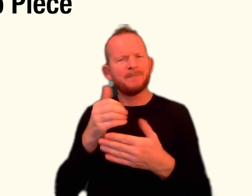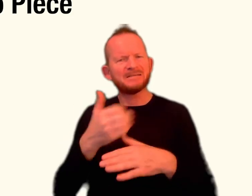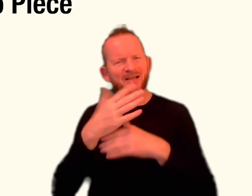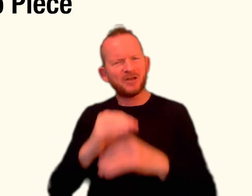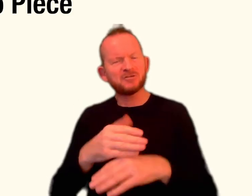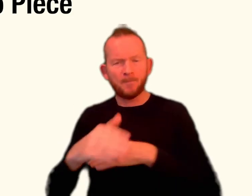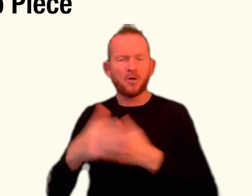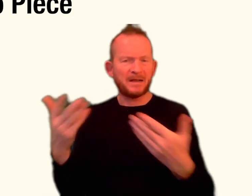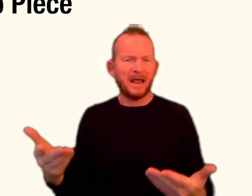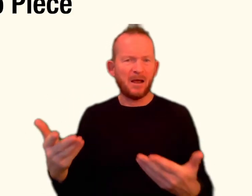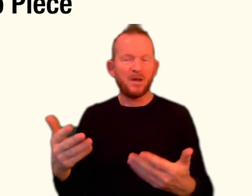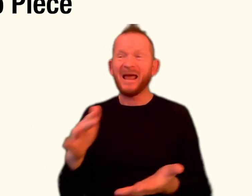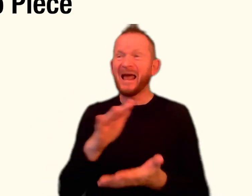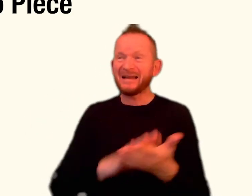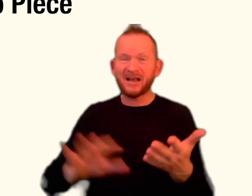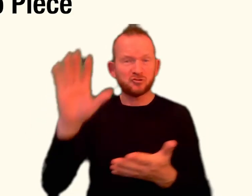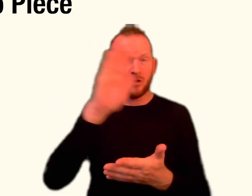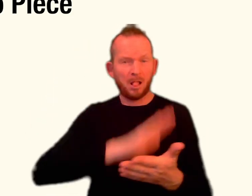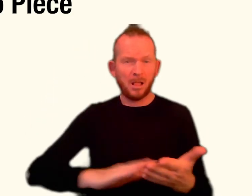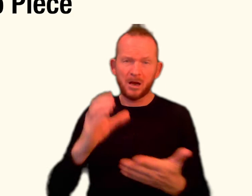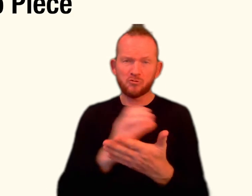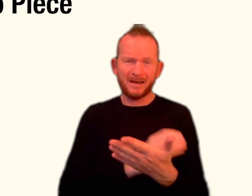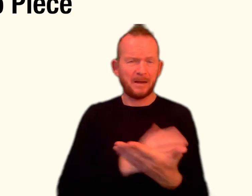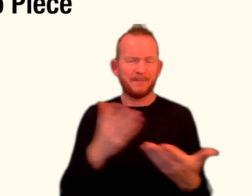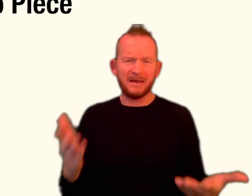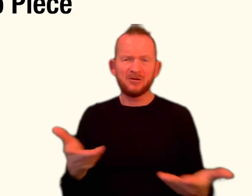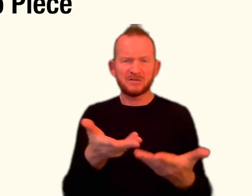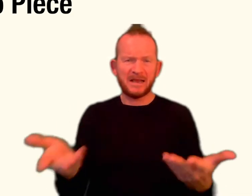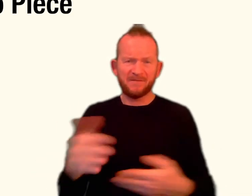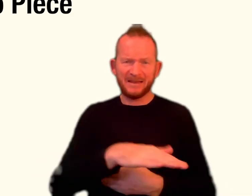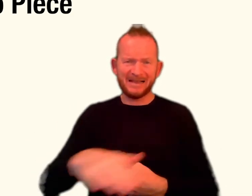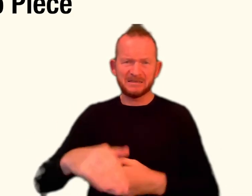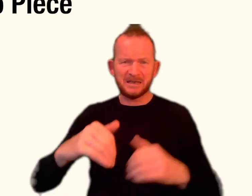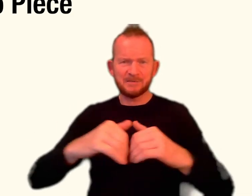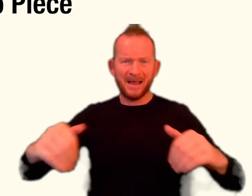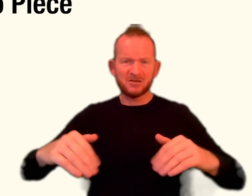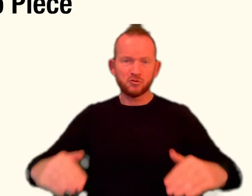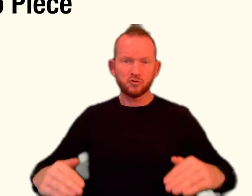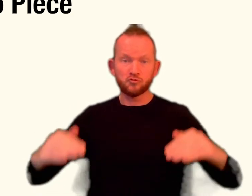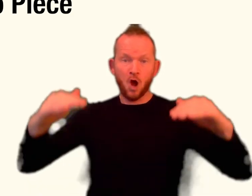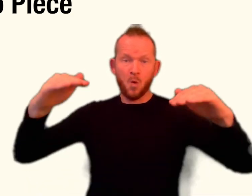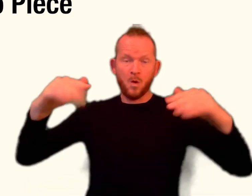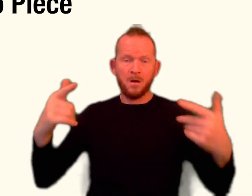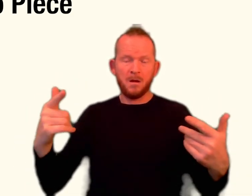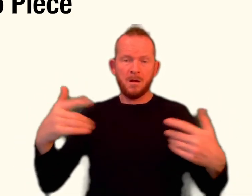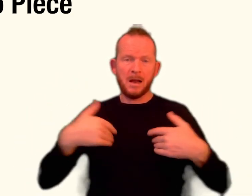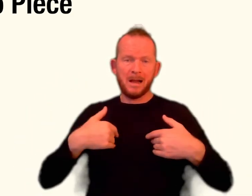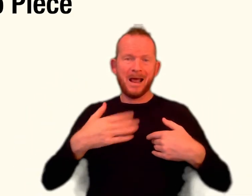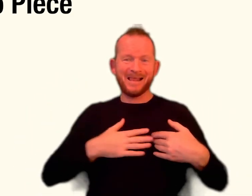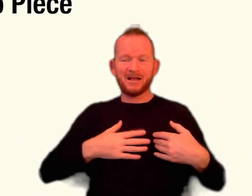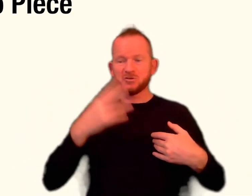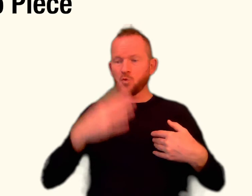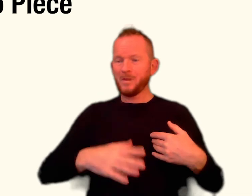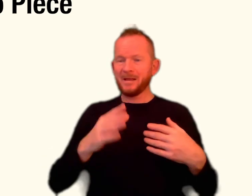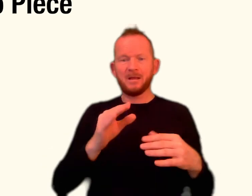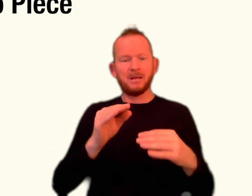that the national curriculum at the moment, it doesn't give kids space to grow. And I'd want a school where kids are taught that their